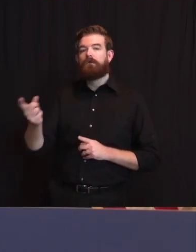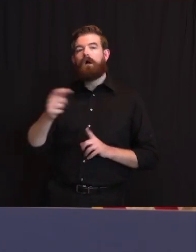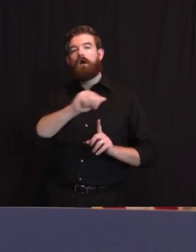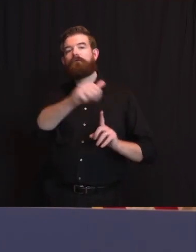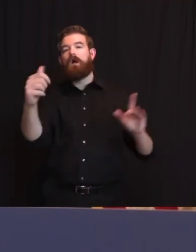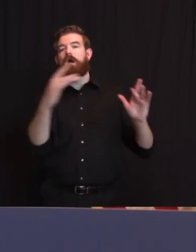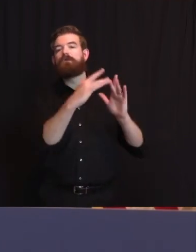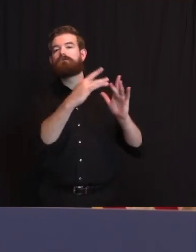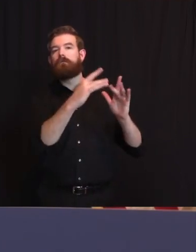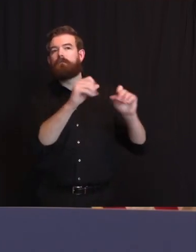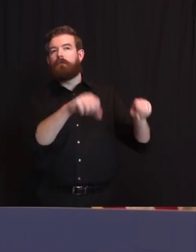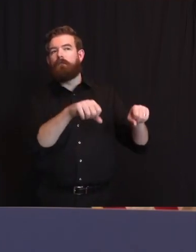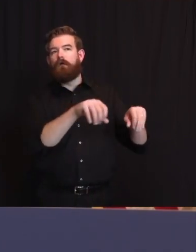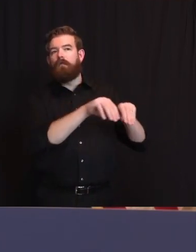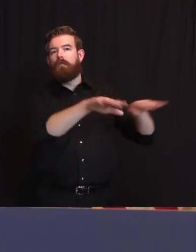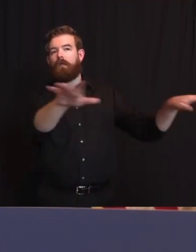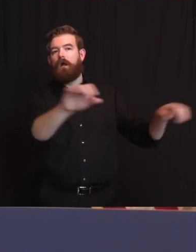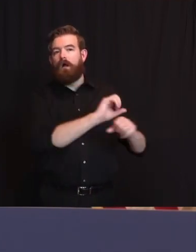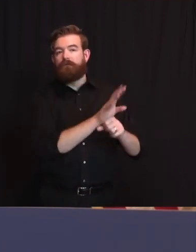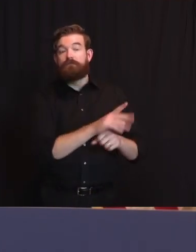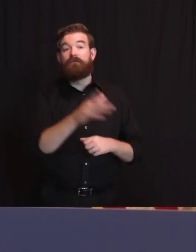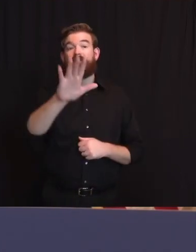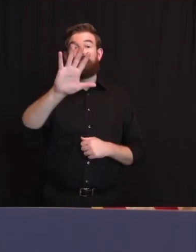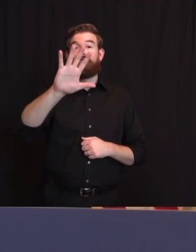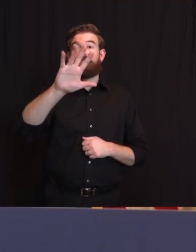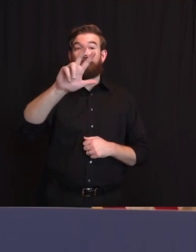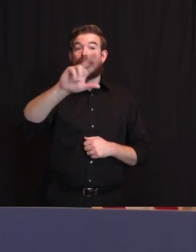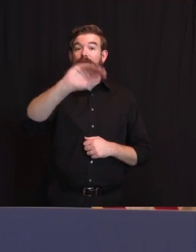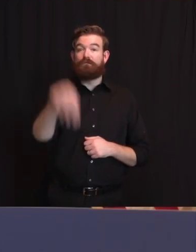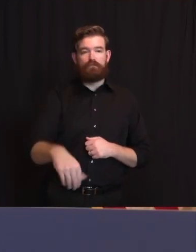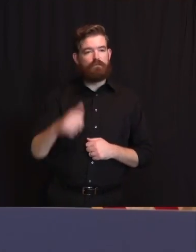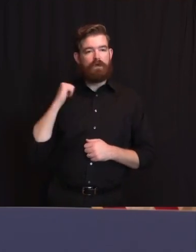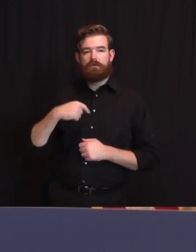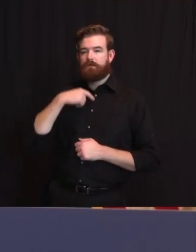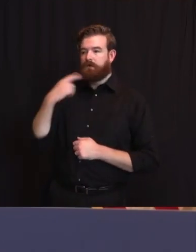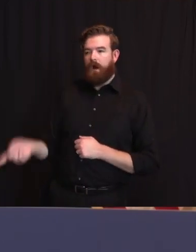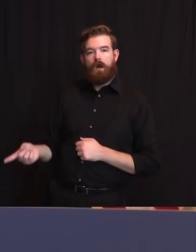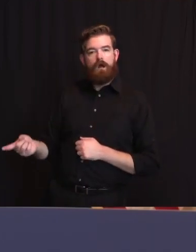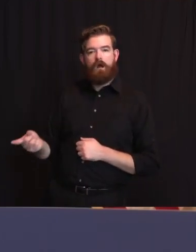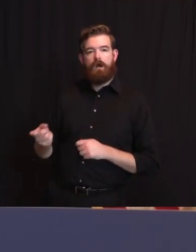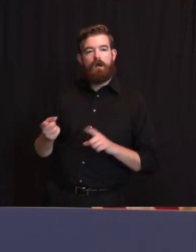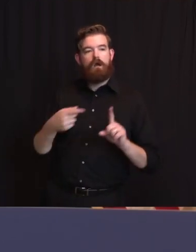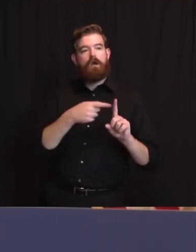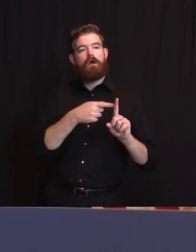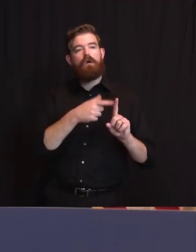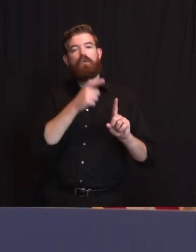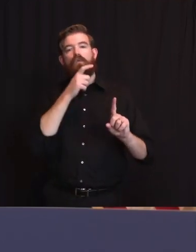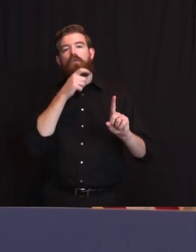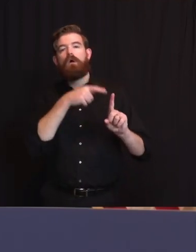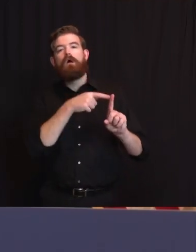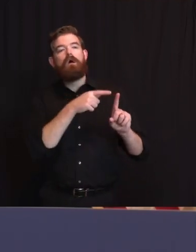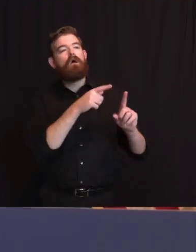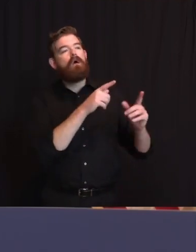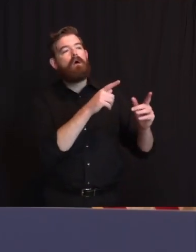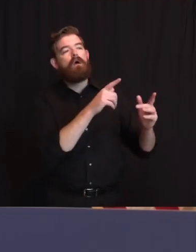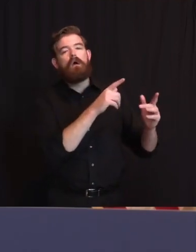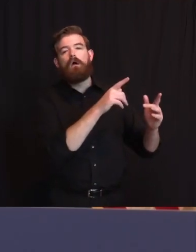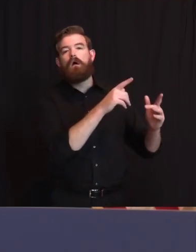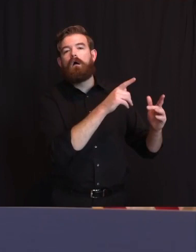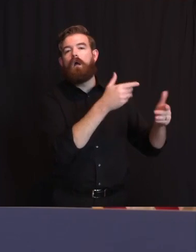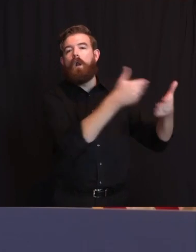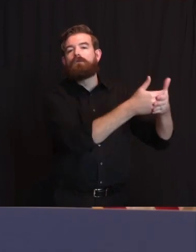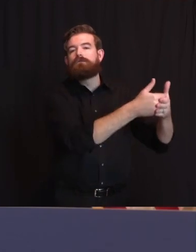Sharing information on who you might have been around helps protect not only those people, but also their families. Once those